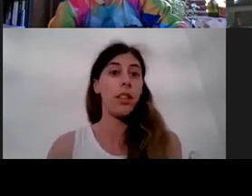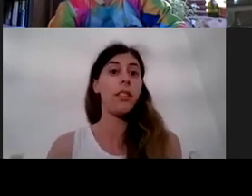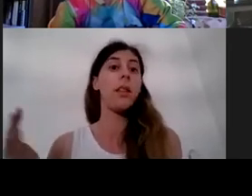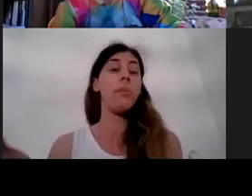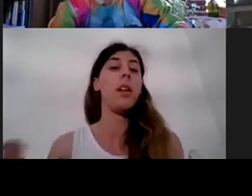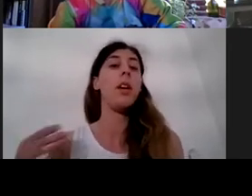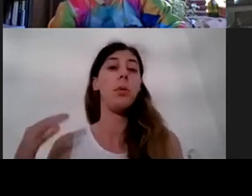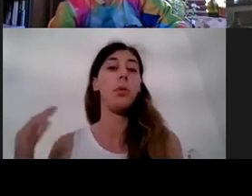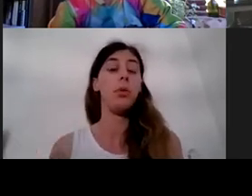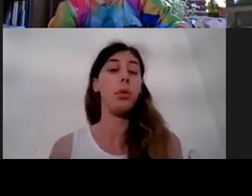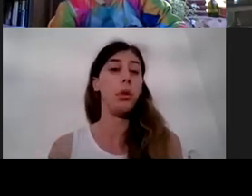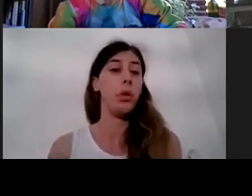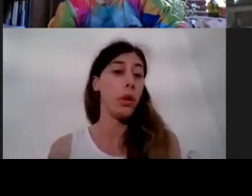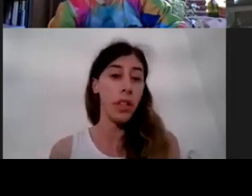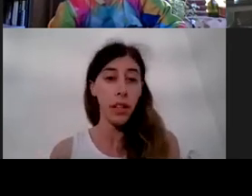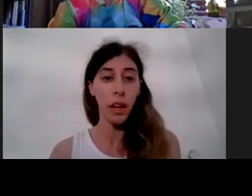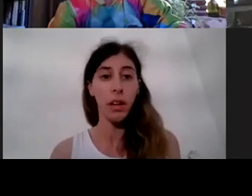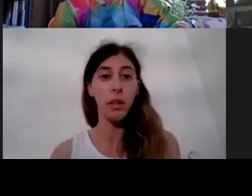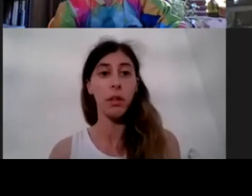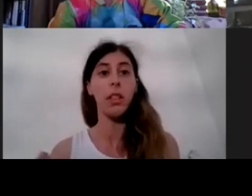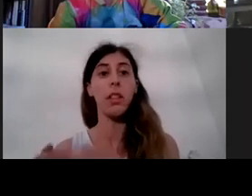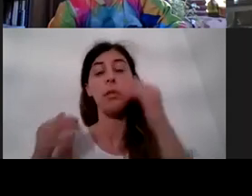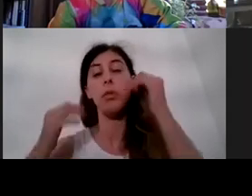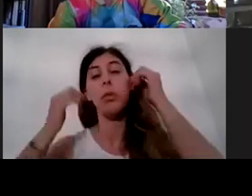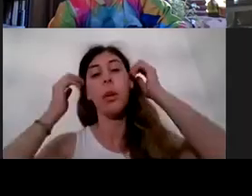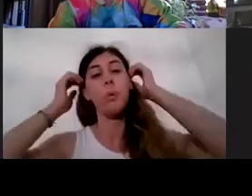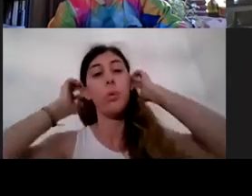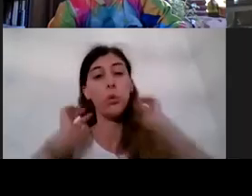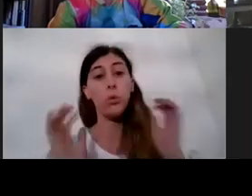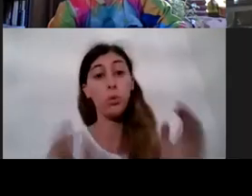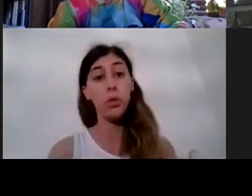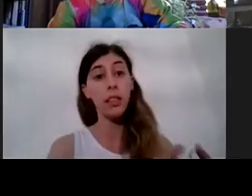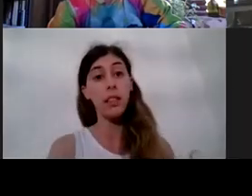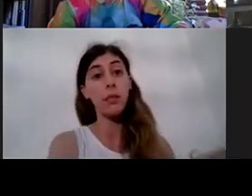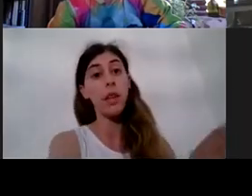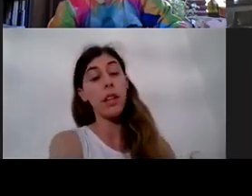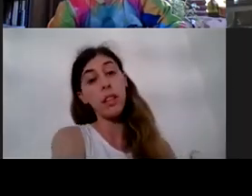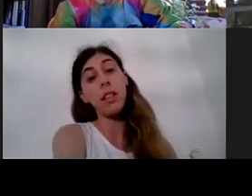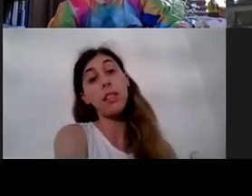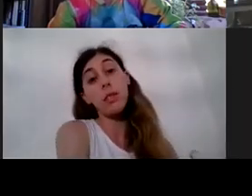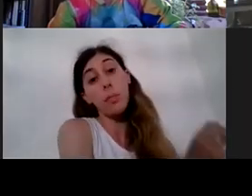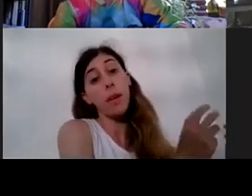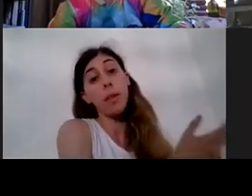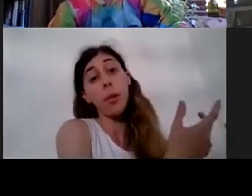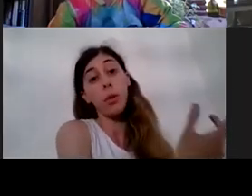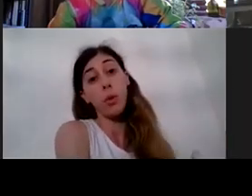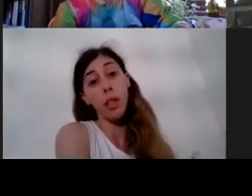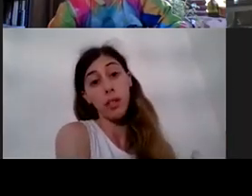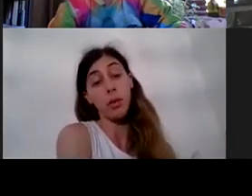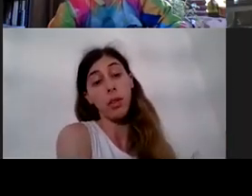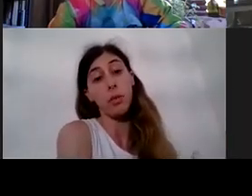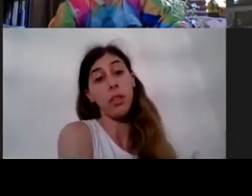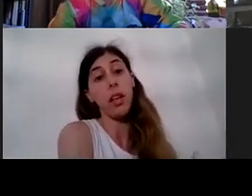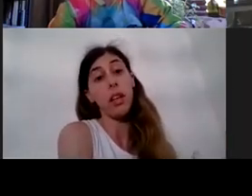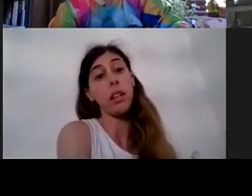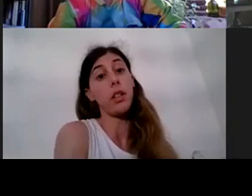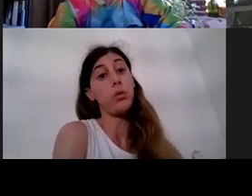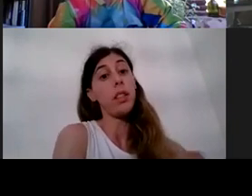because she wouldn't be allowed to see transgender people, because they told her that she